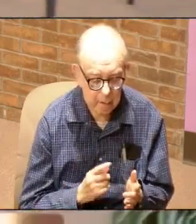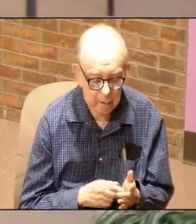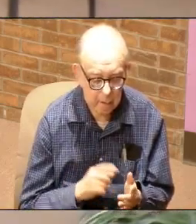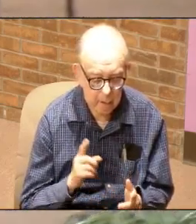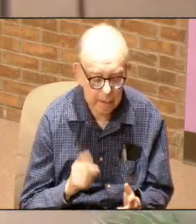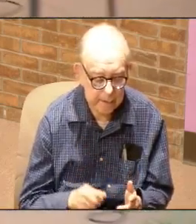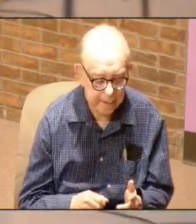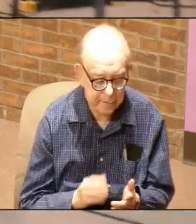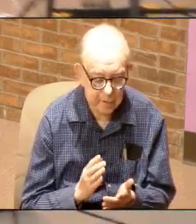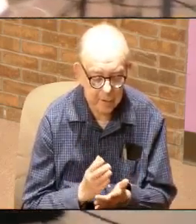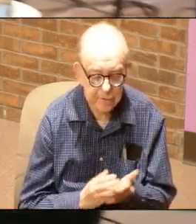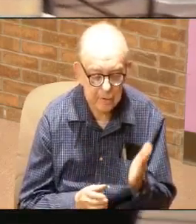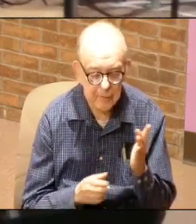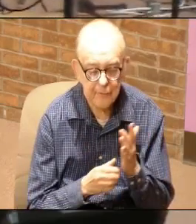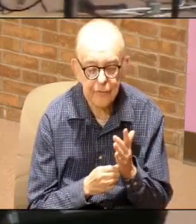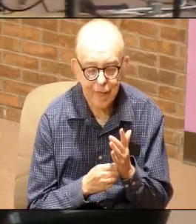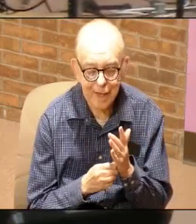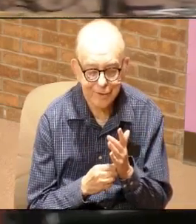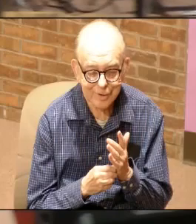need some flesh